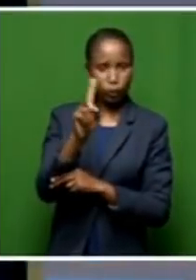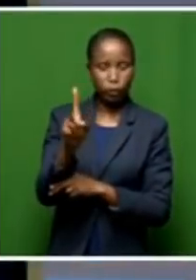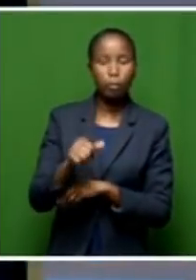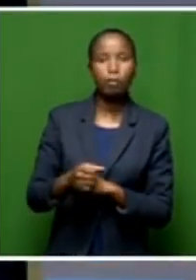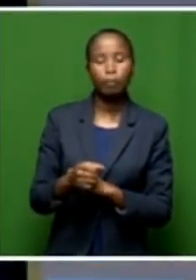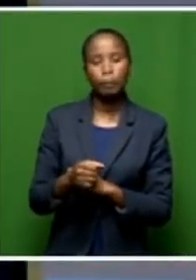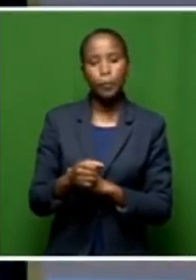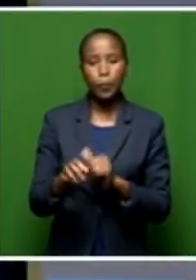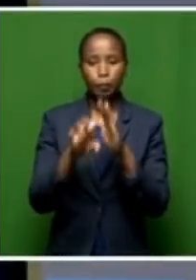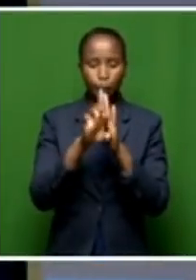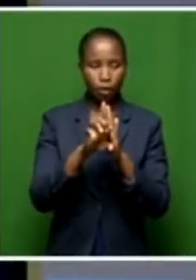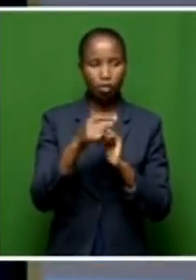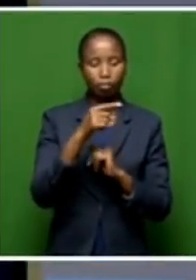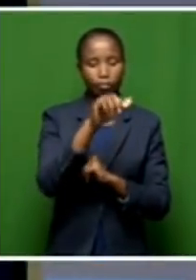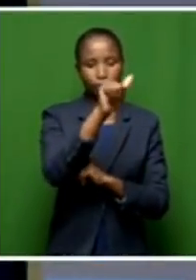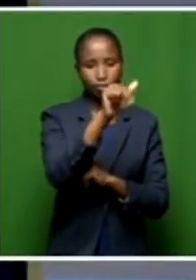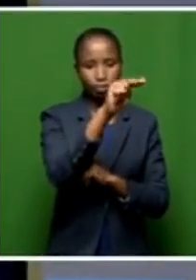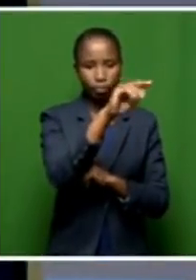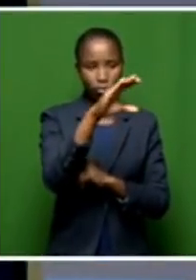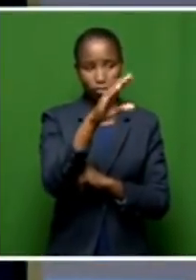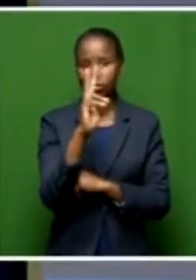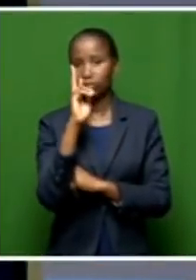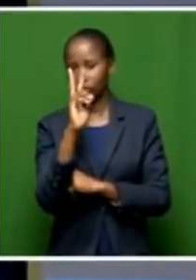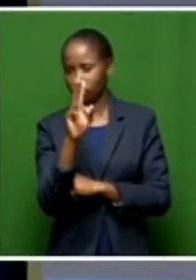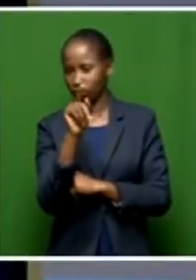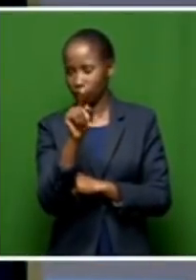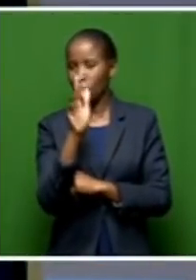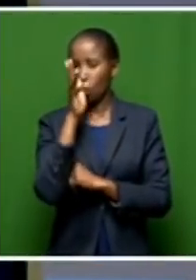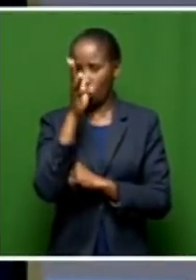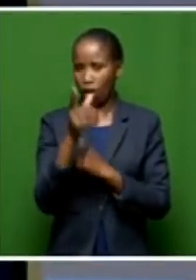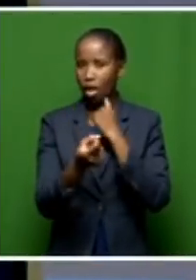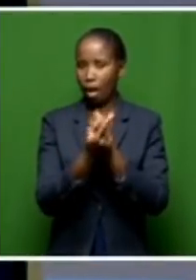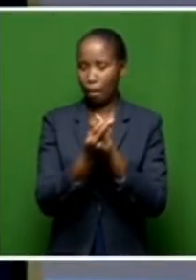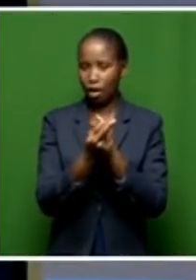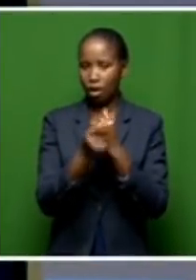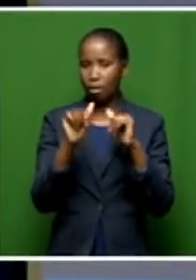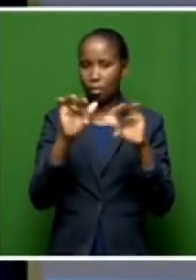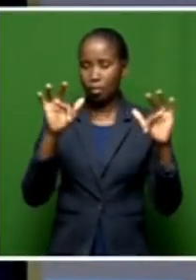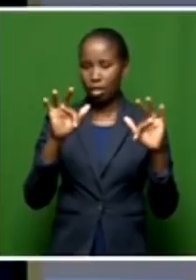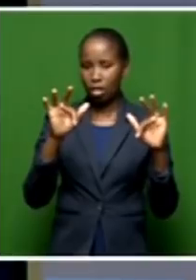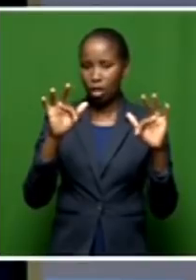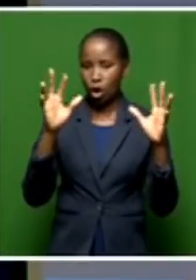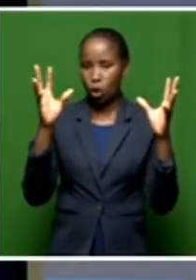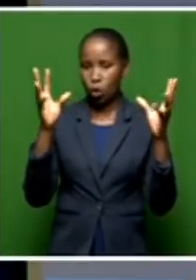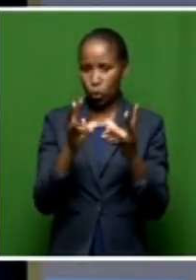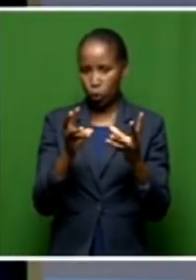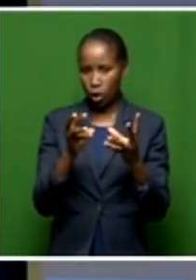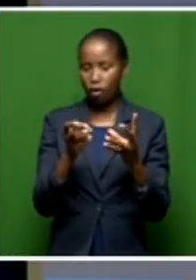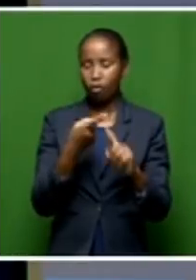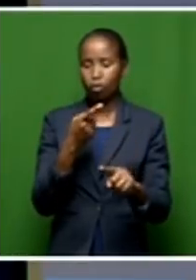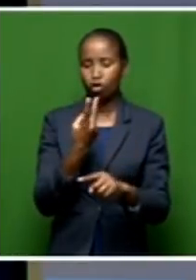is going to be a drop, from to 2016, where it was 54.5%.